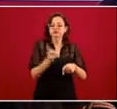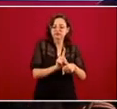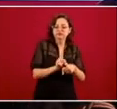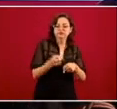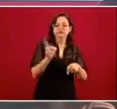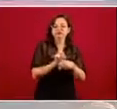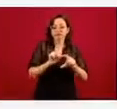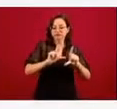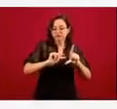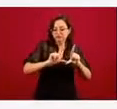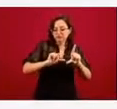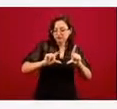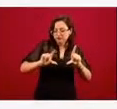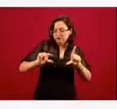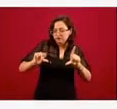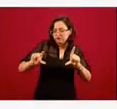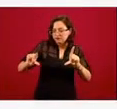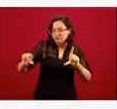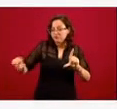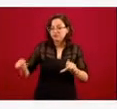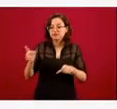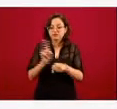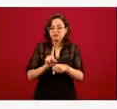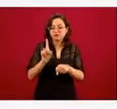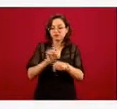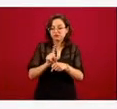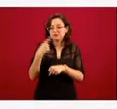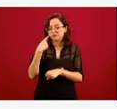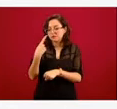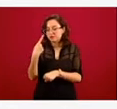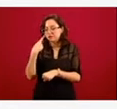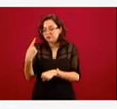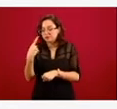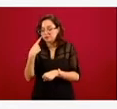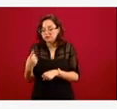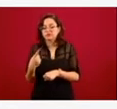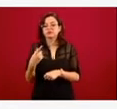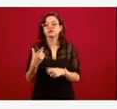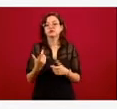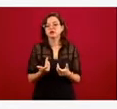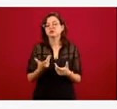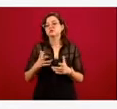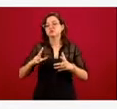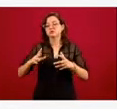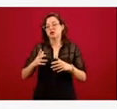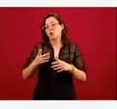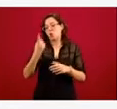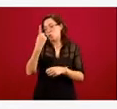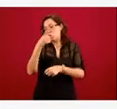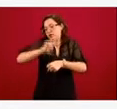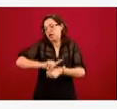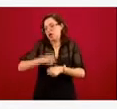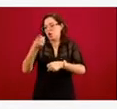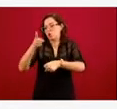with the line representing the accumulated amount of total confirmed cases, being the current one